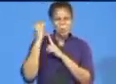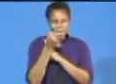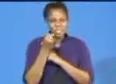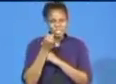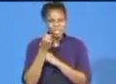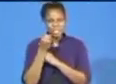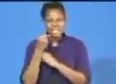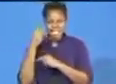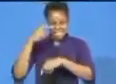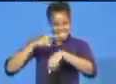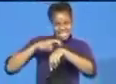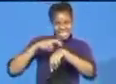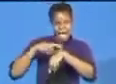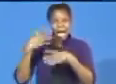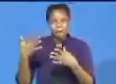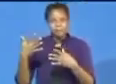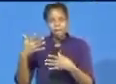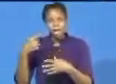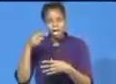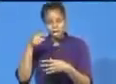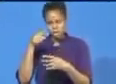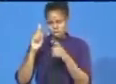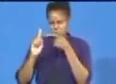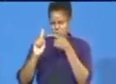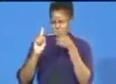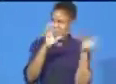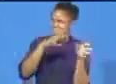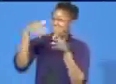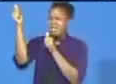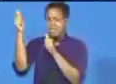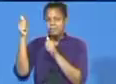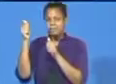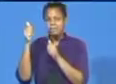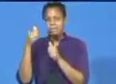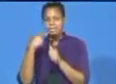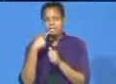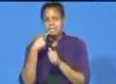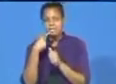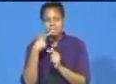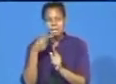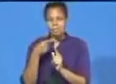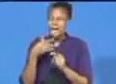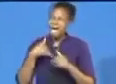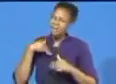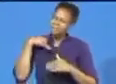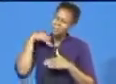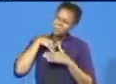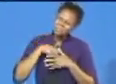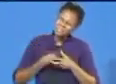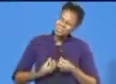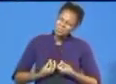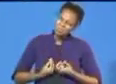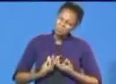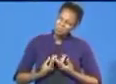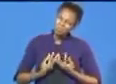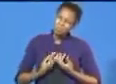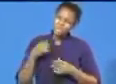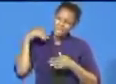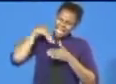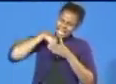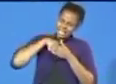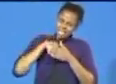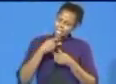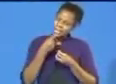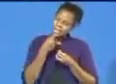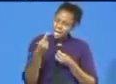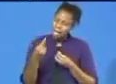in these times. And you're going, Elisha said, I have something down inside of me that tells me